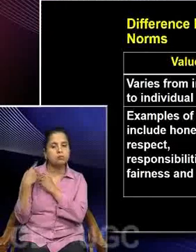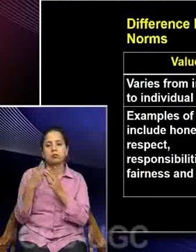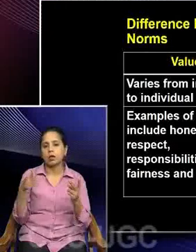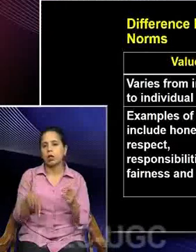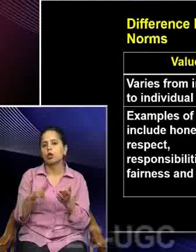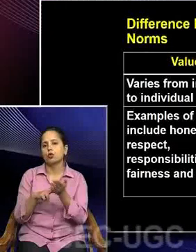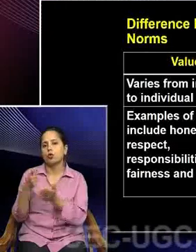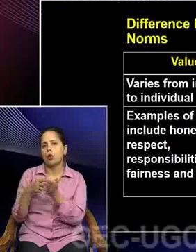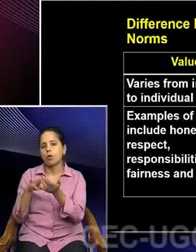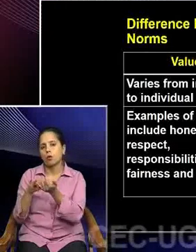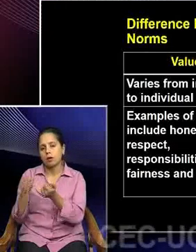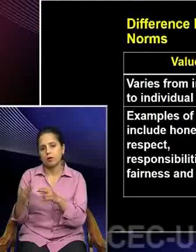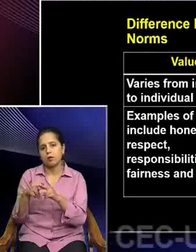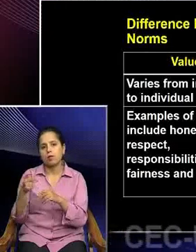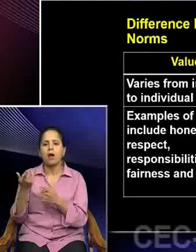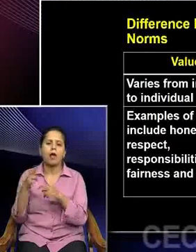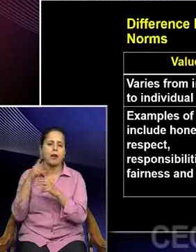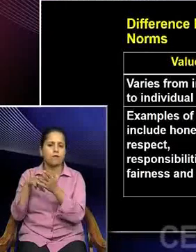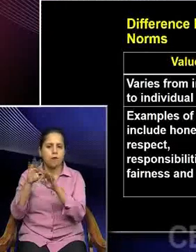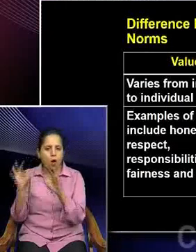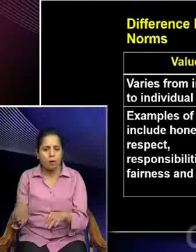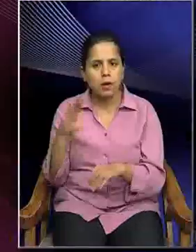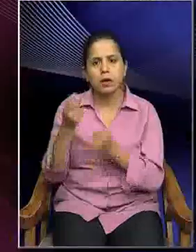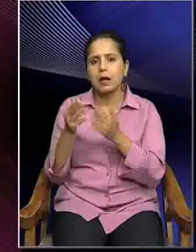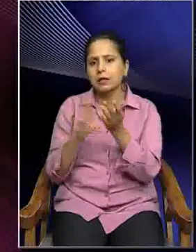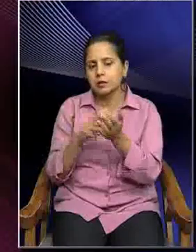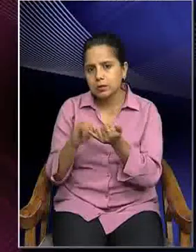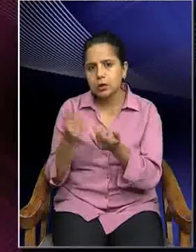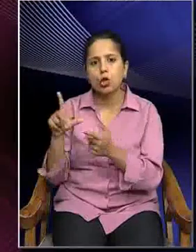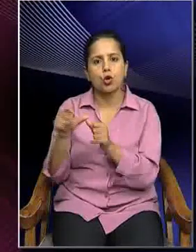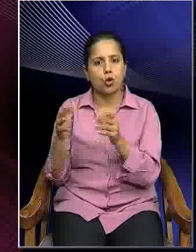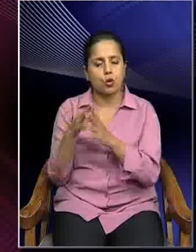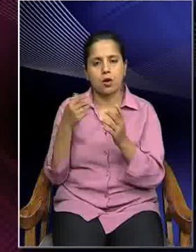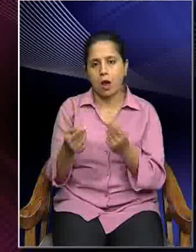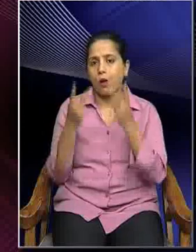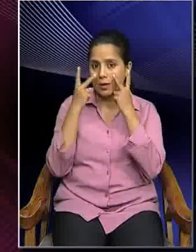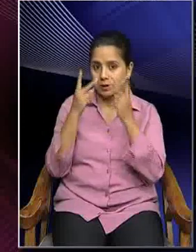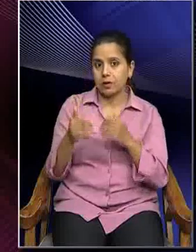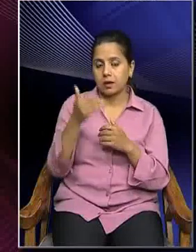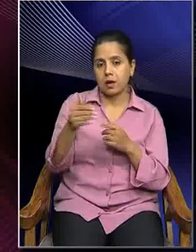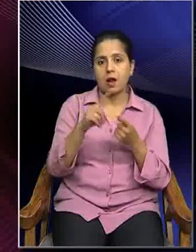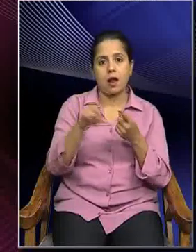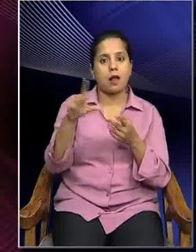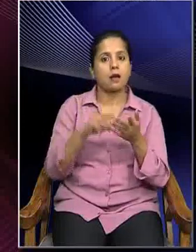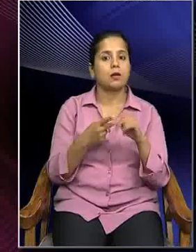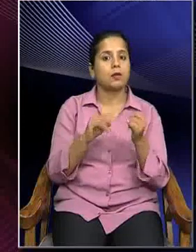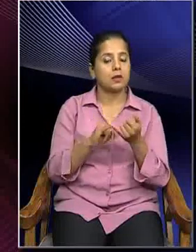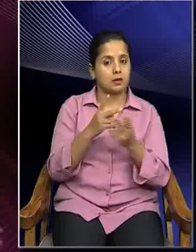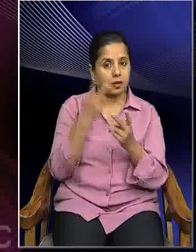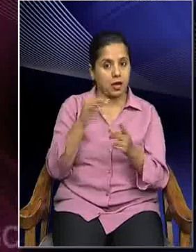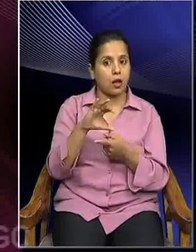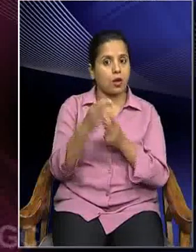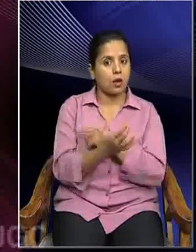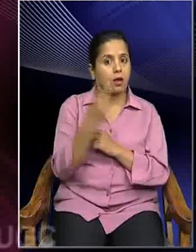norms could be folkways, mores, customs and laws. So when we look into these elements of